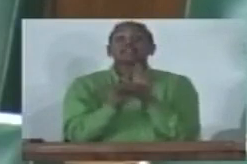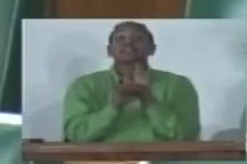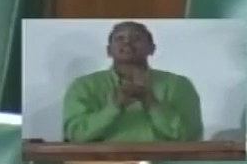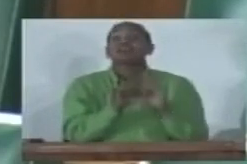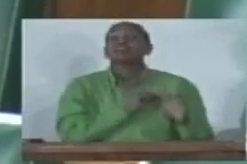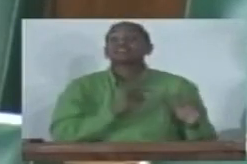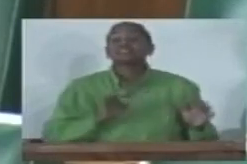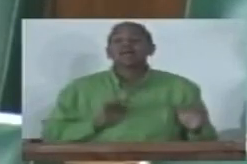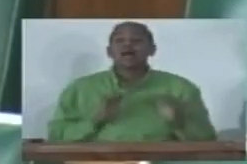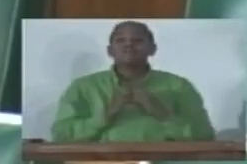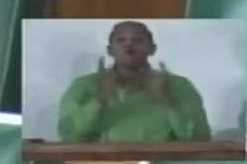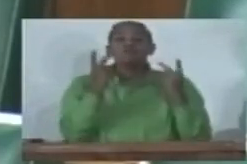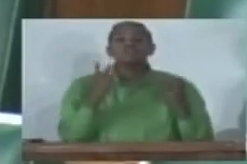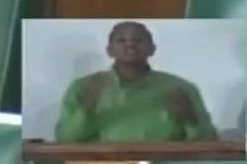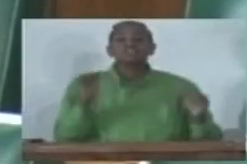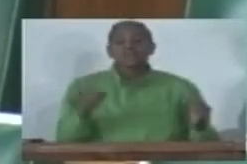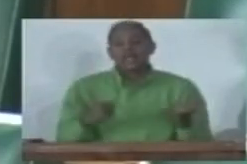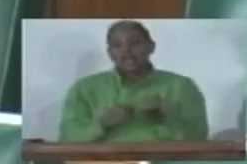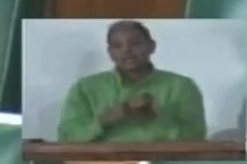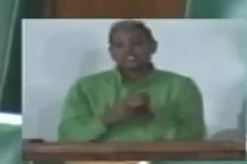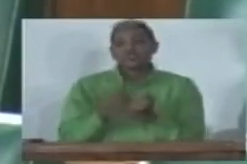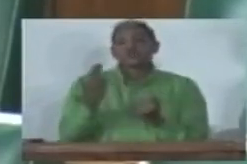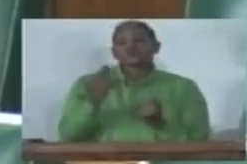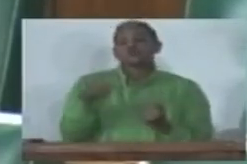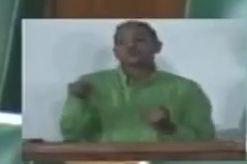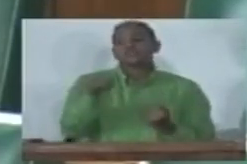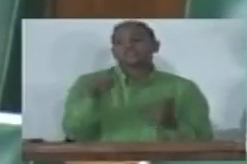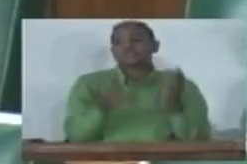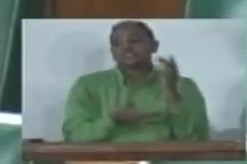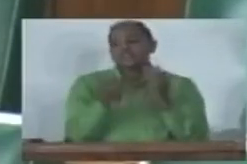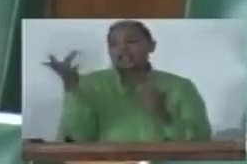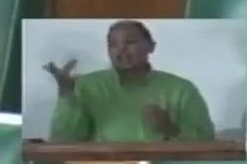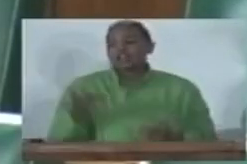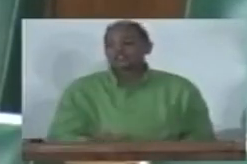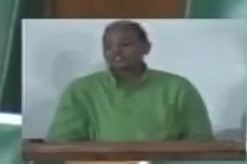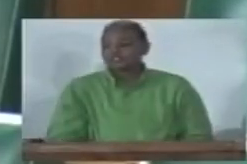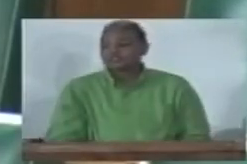how guests can be assisted to utilize this technology.